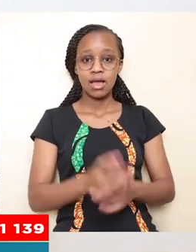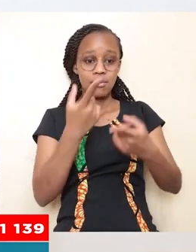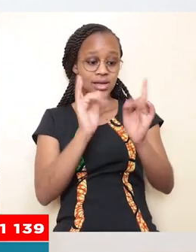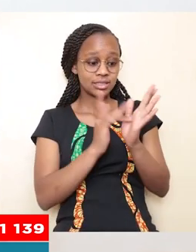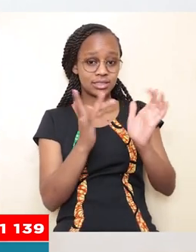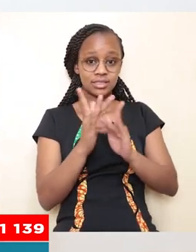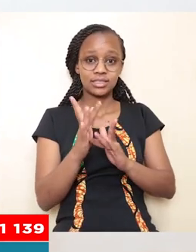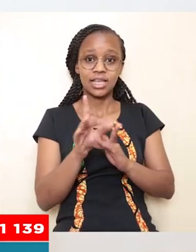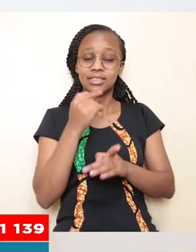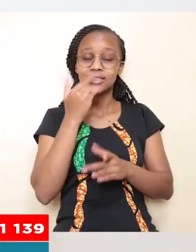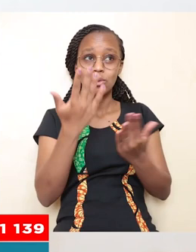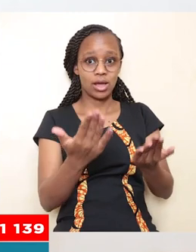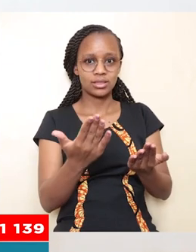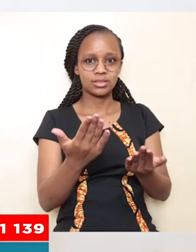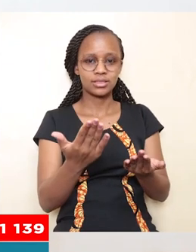But Jesus said to them,